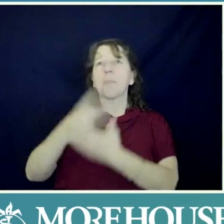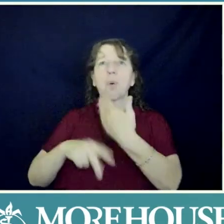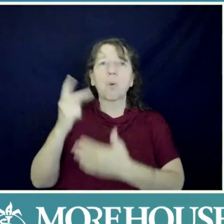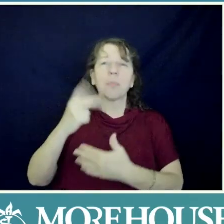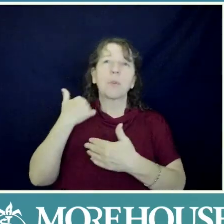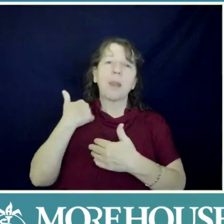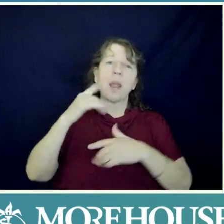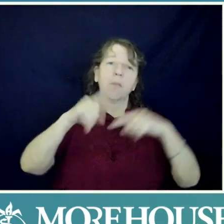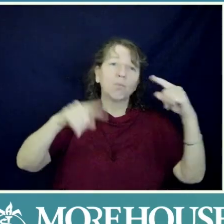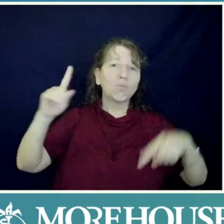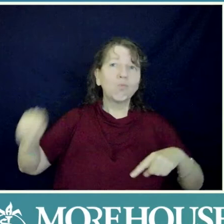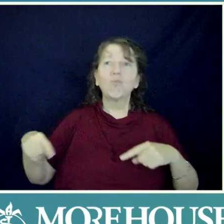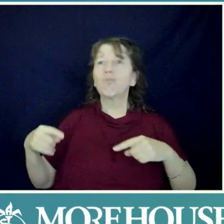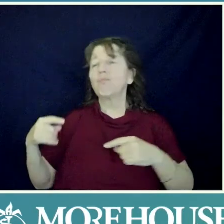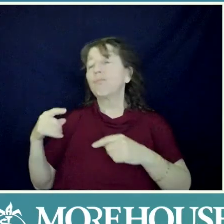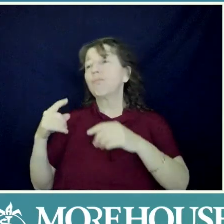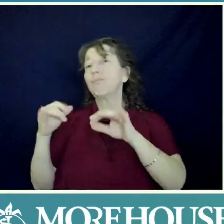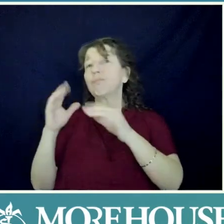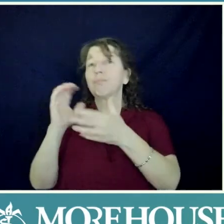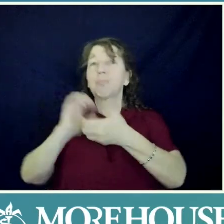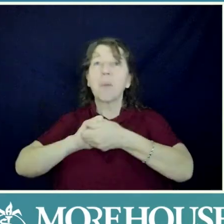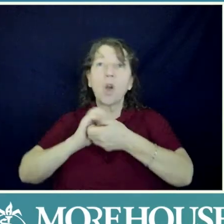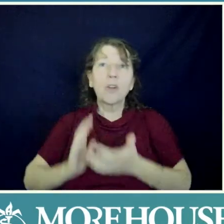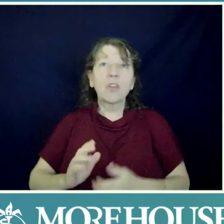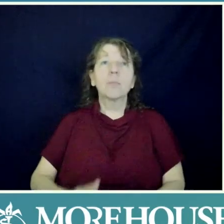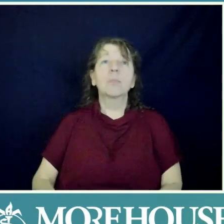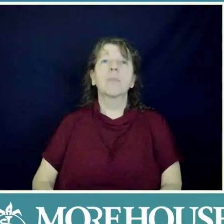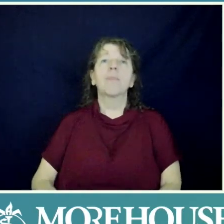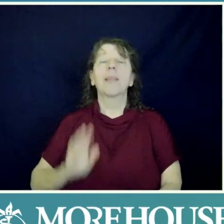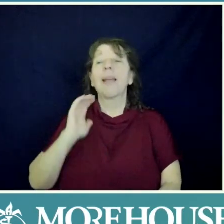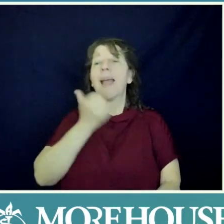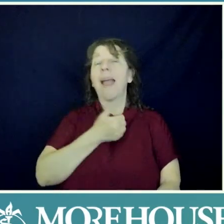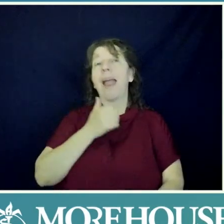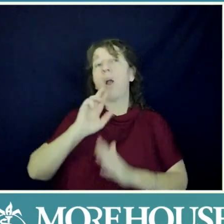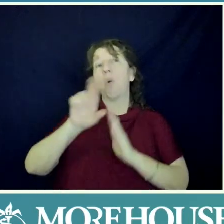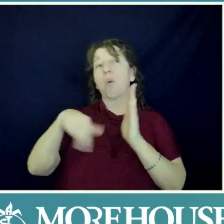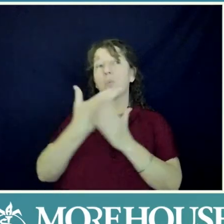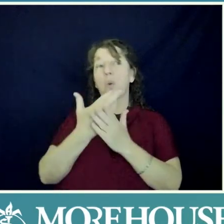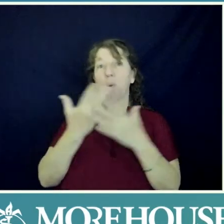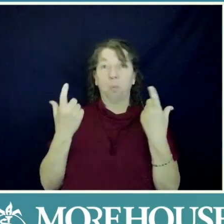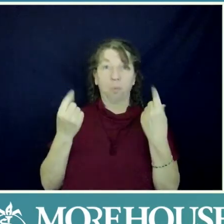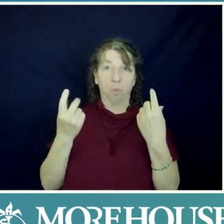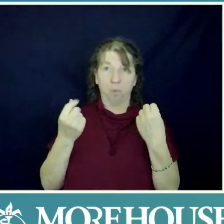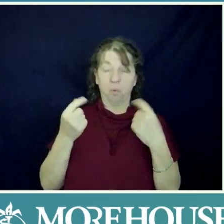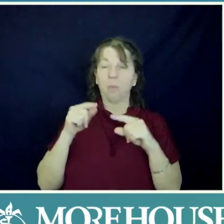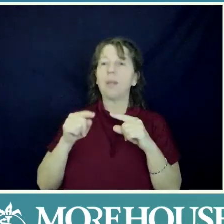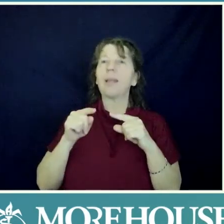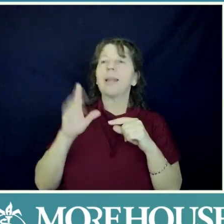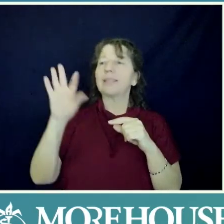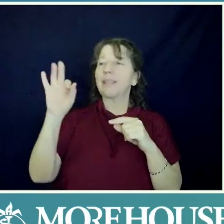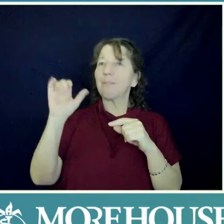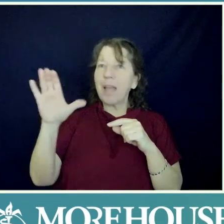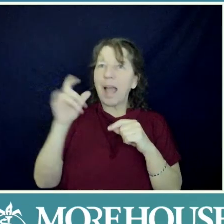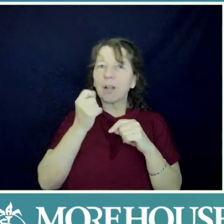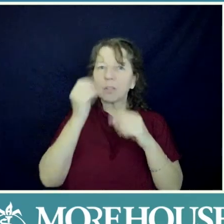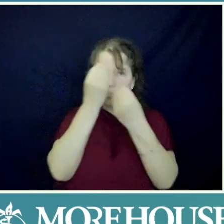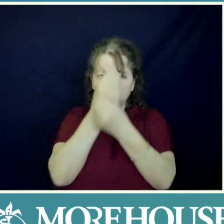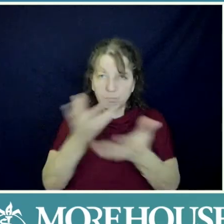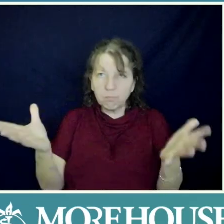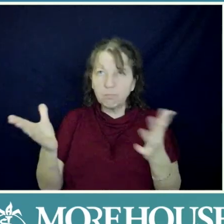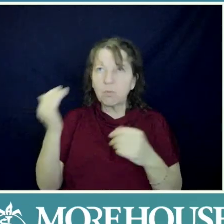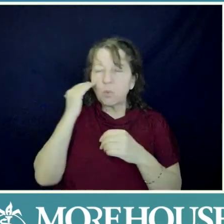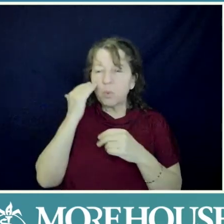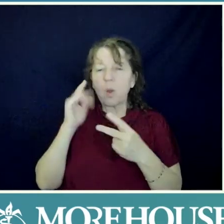partnerships. And our role is to make sure that faculty are aware of these opportunities, know when there are